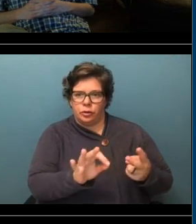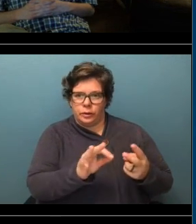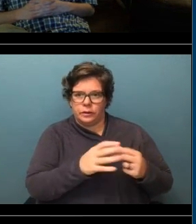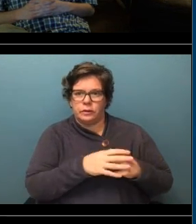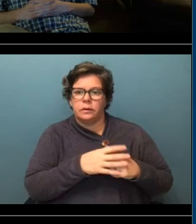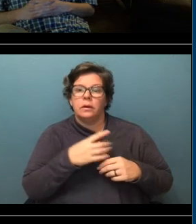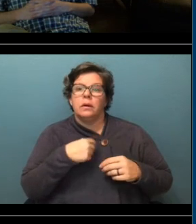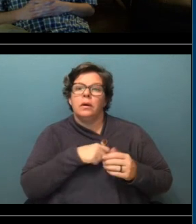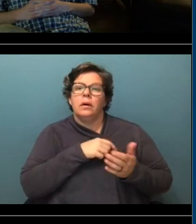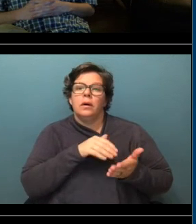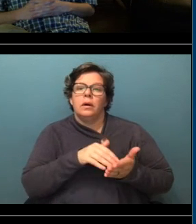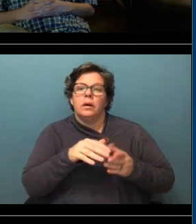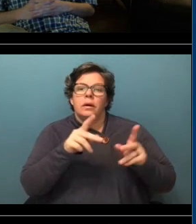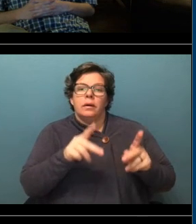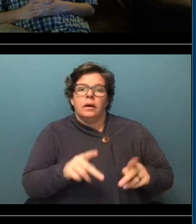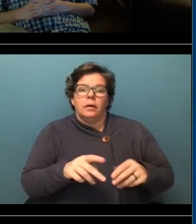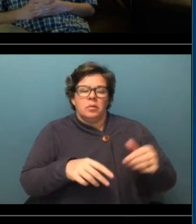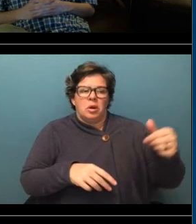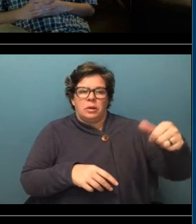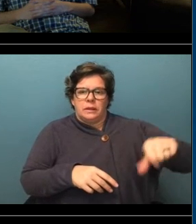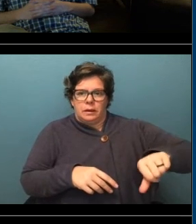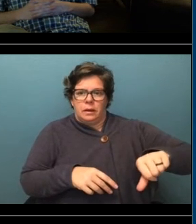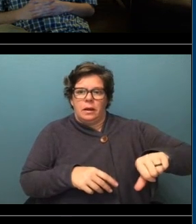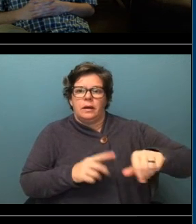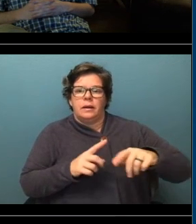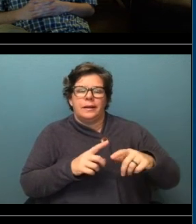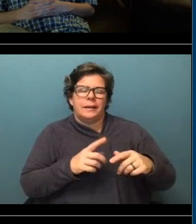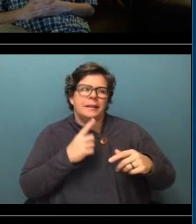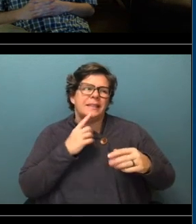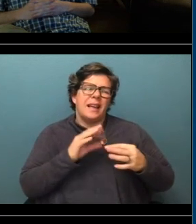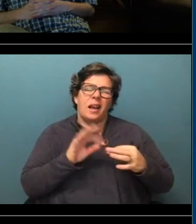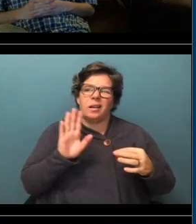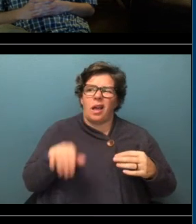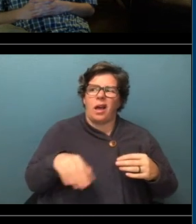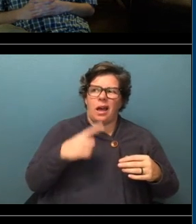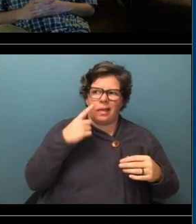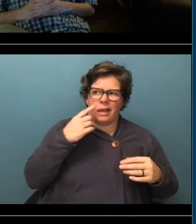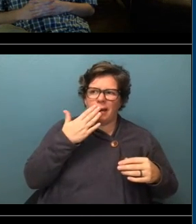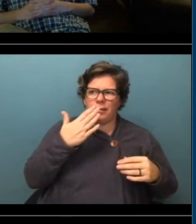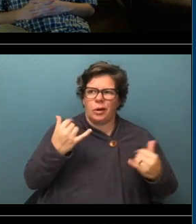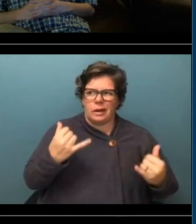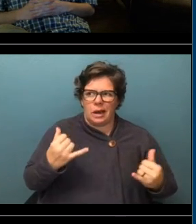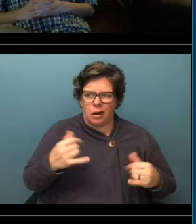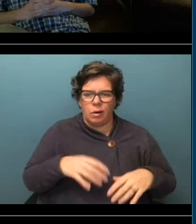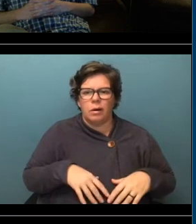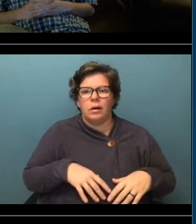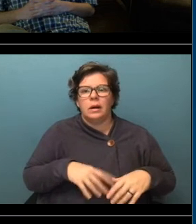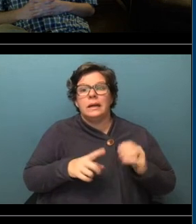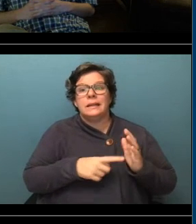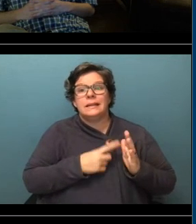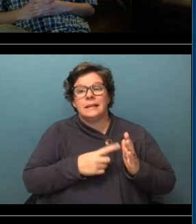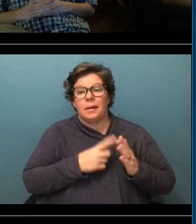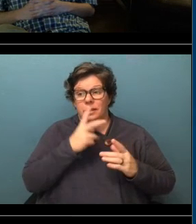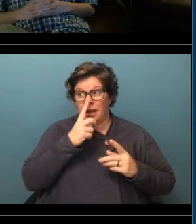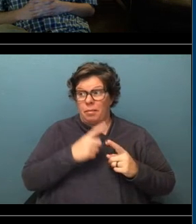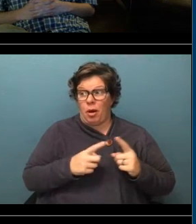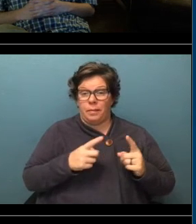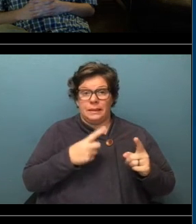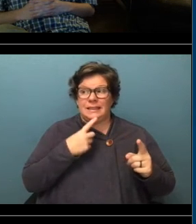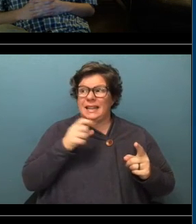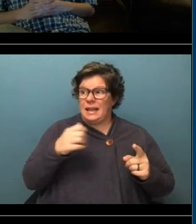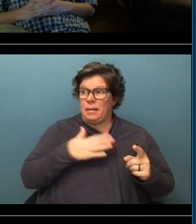We often have a person decline, and they'll say something like, no, I think I'm good. And then sometimes the opposite is true. Someone will